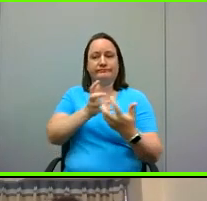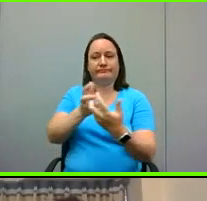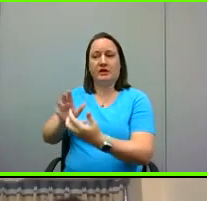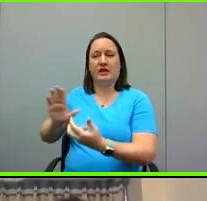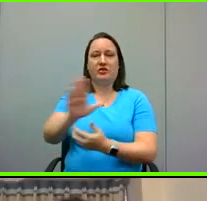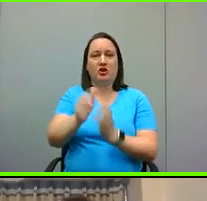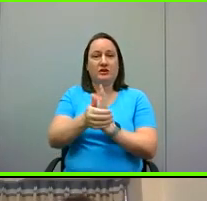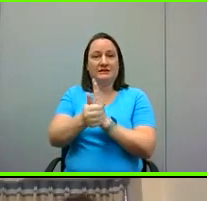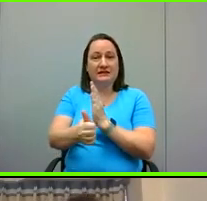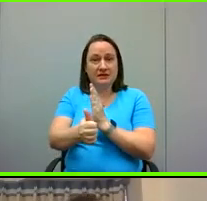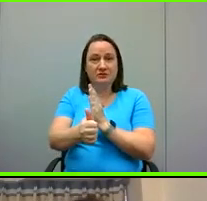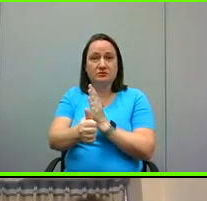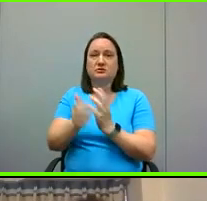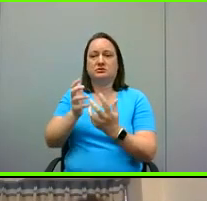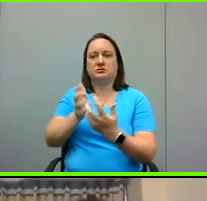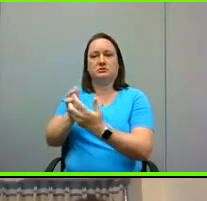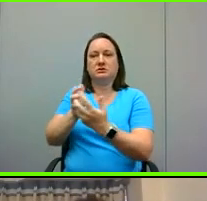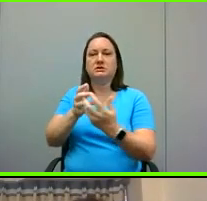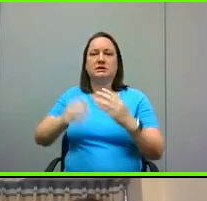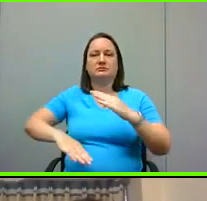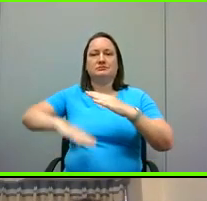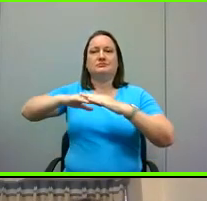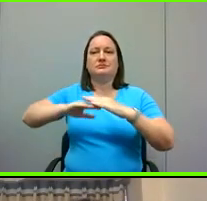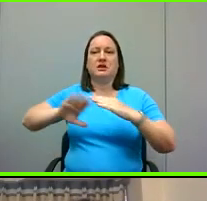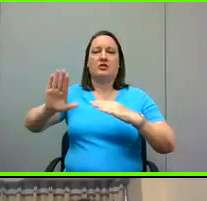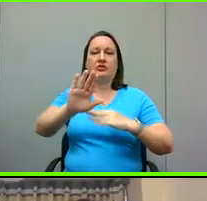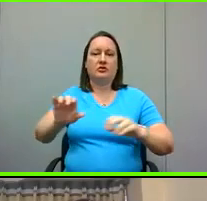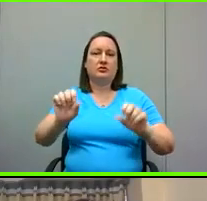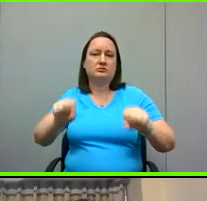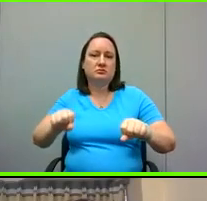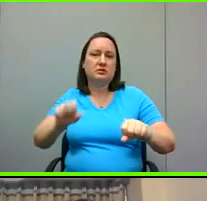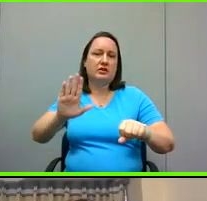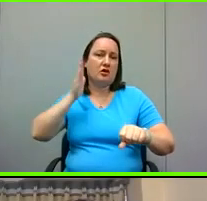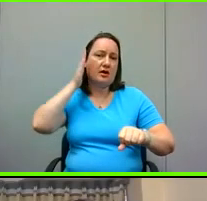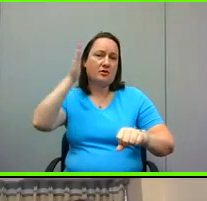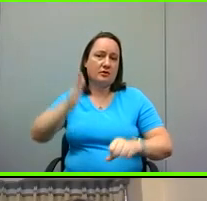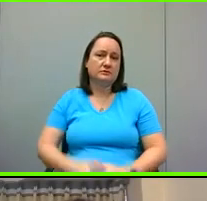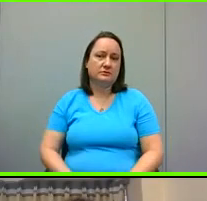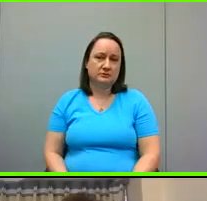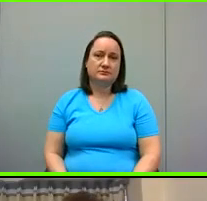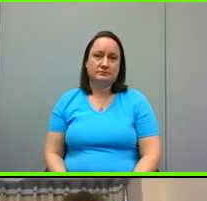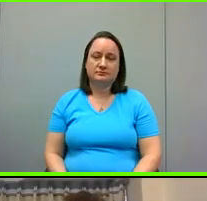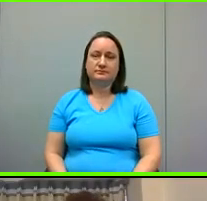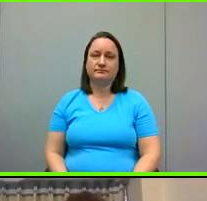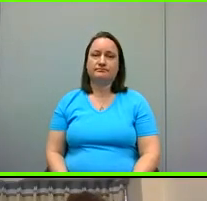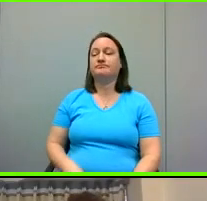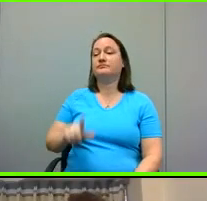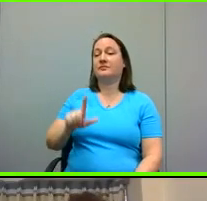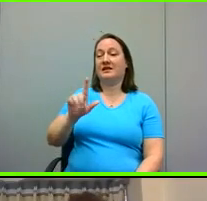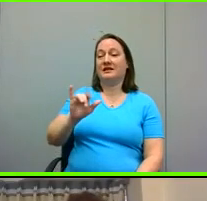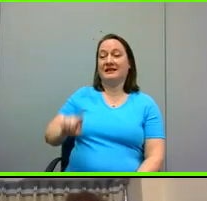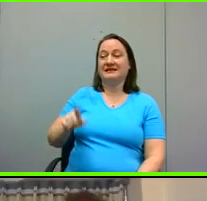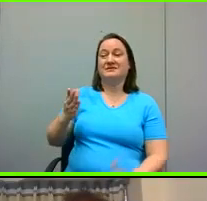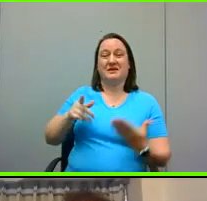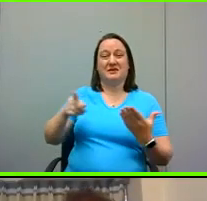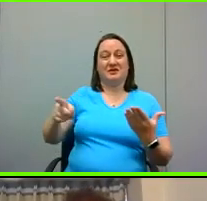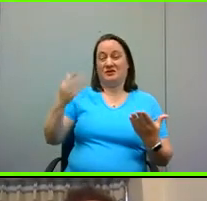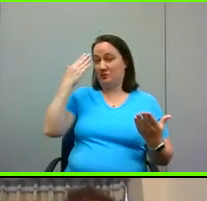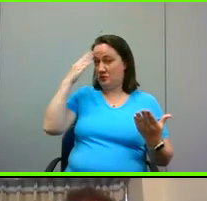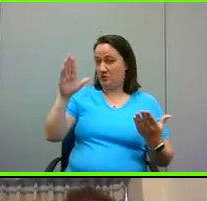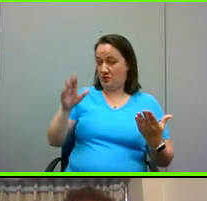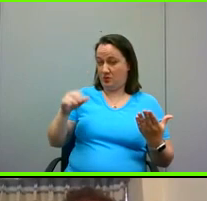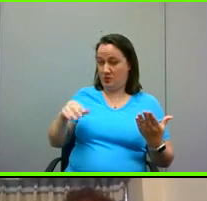maximize their future and their outcomes. And I really think, Liz, that you might not know that